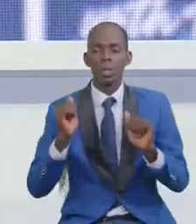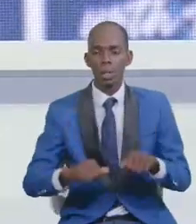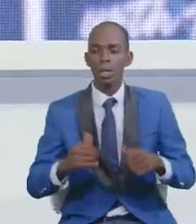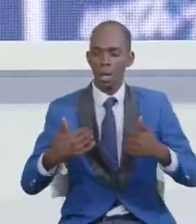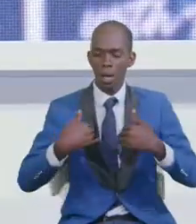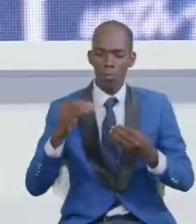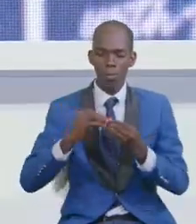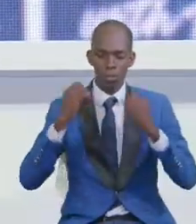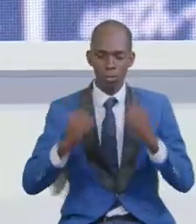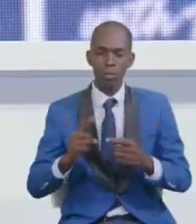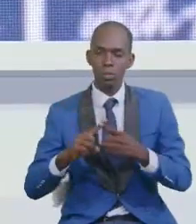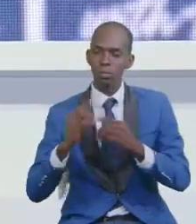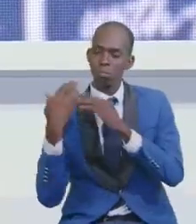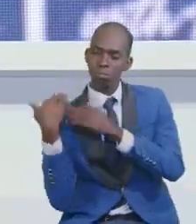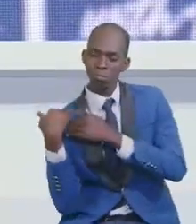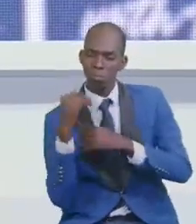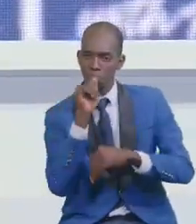load.